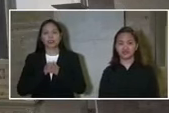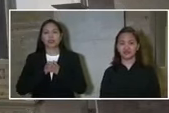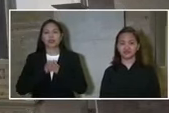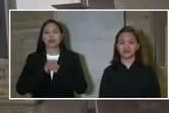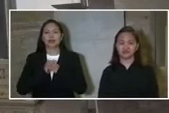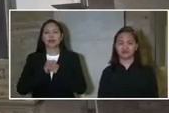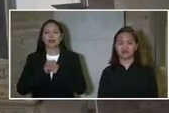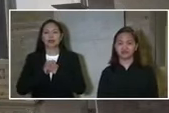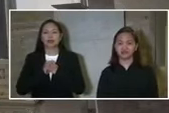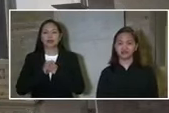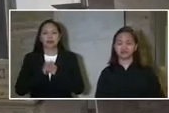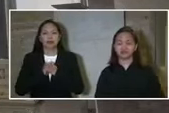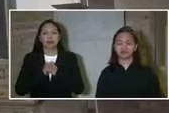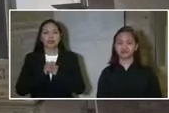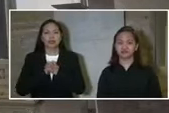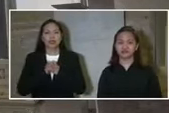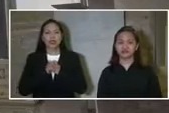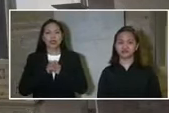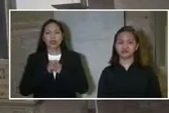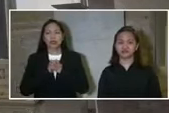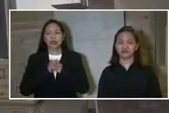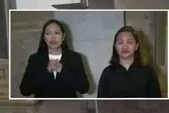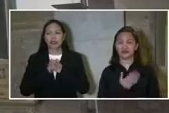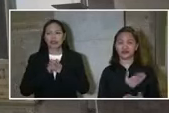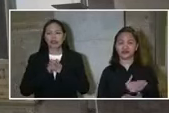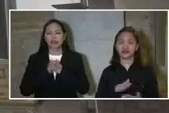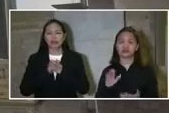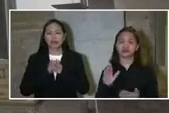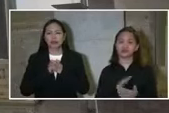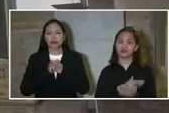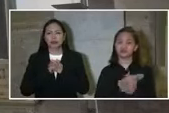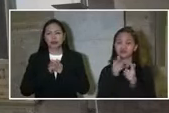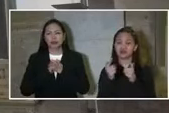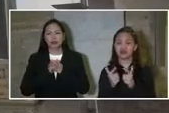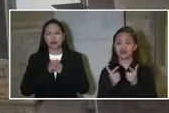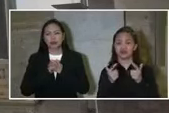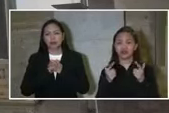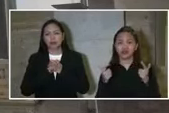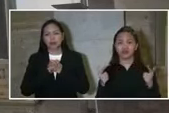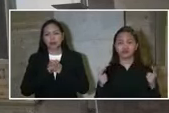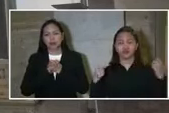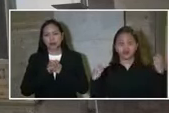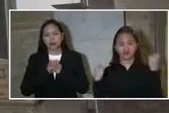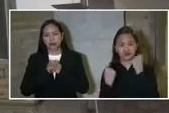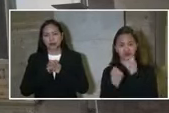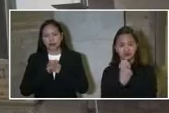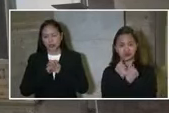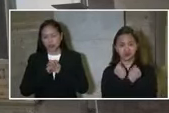The King of